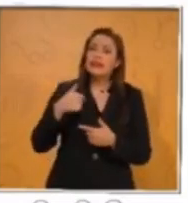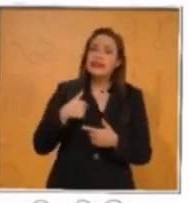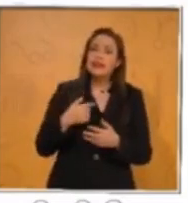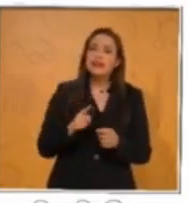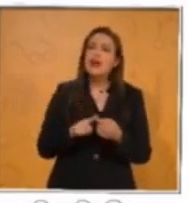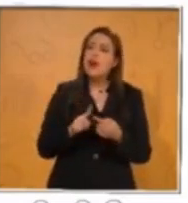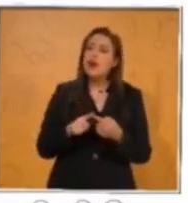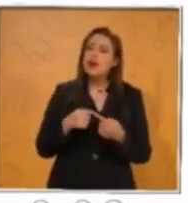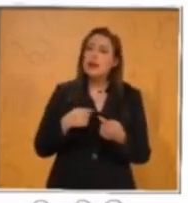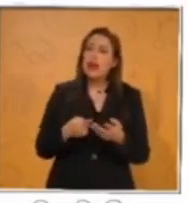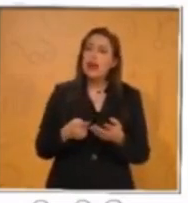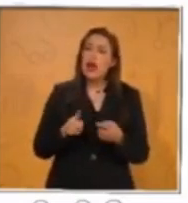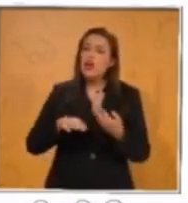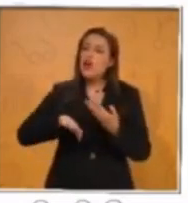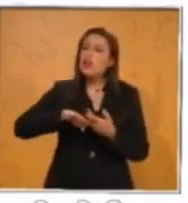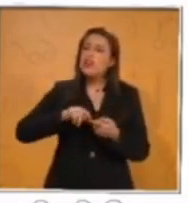match?